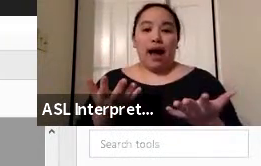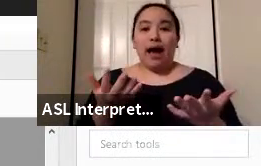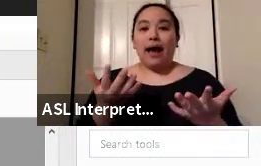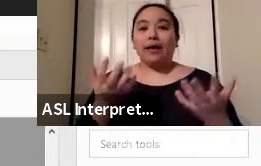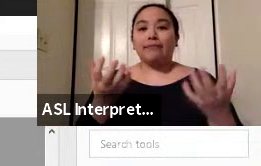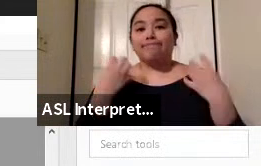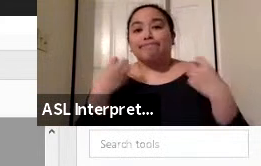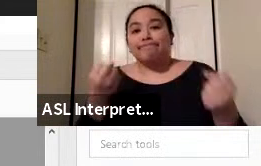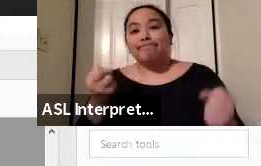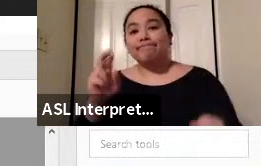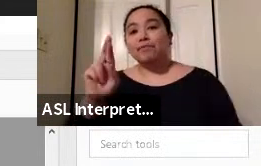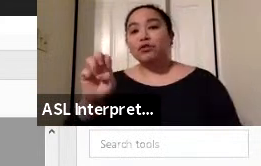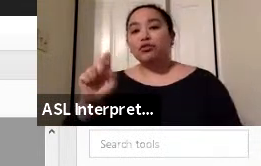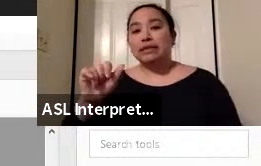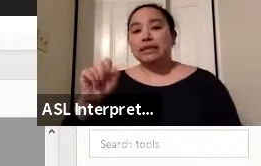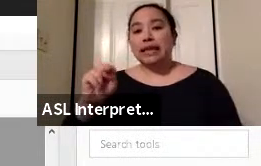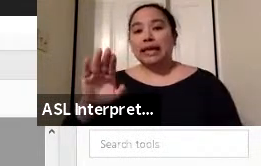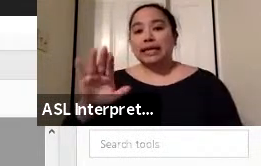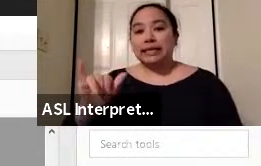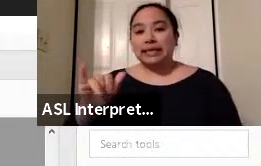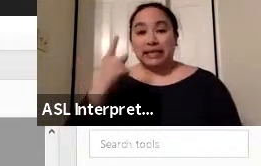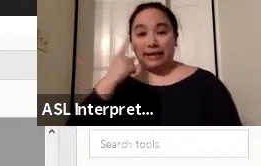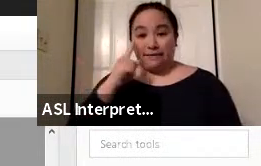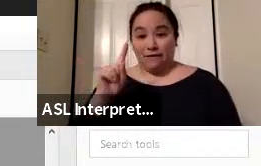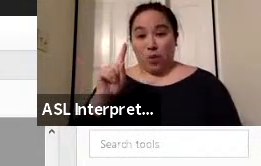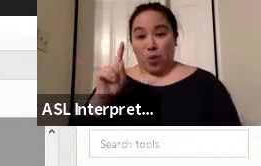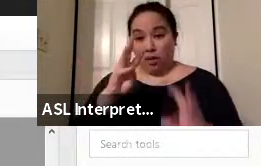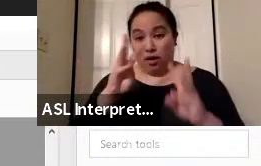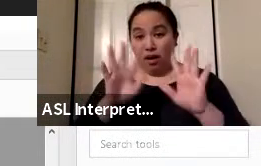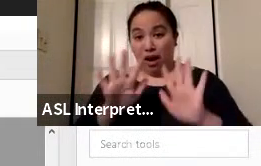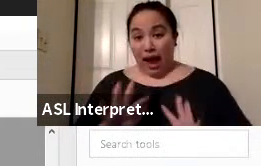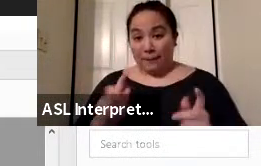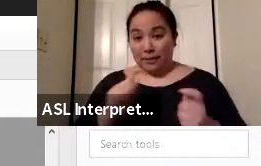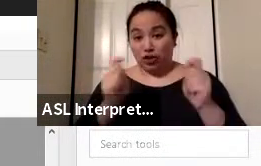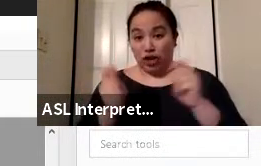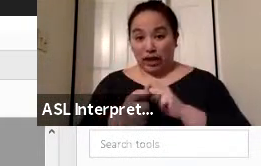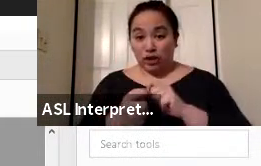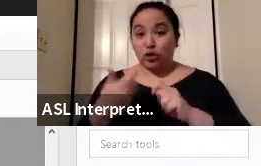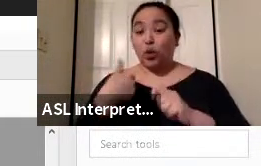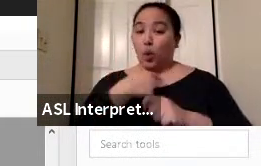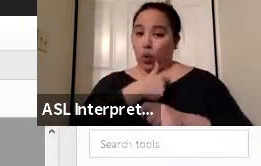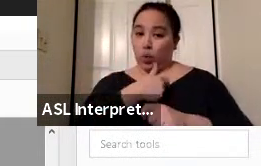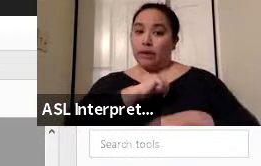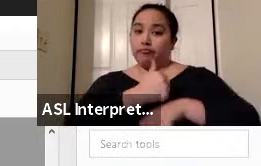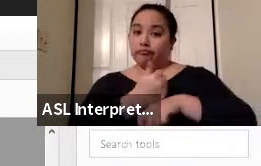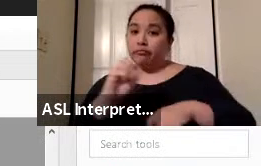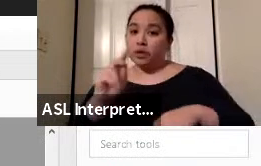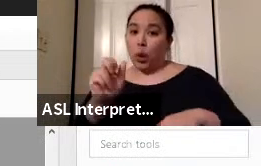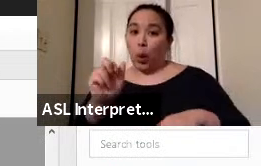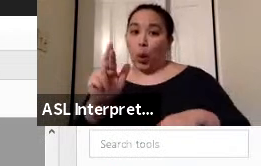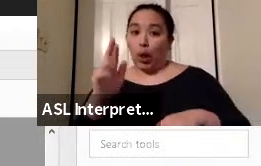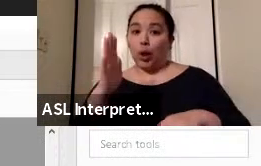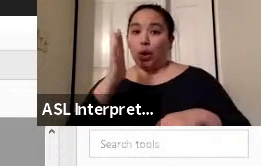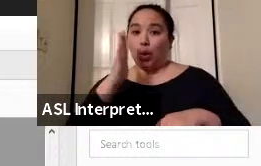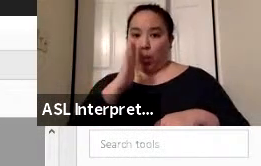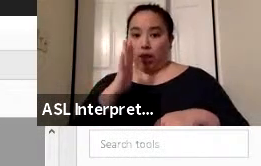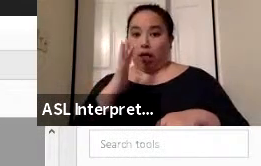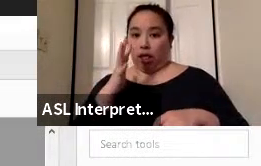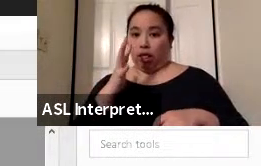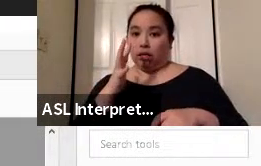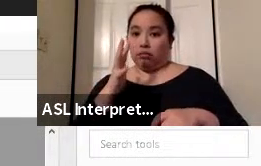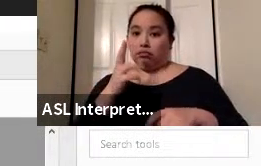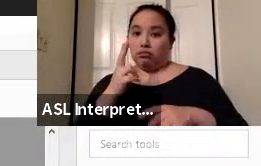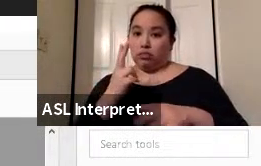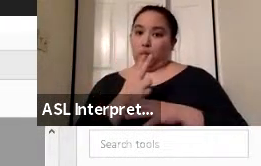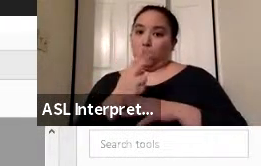resiliency for climate change, right? So we made a focus to include solar that will offset 100% of the utilities